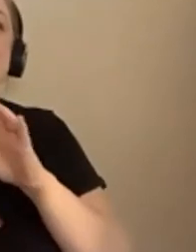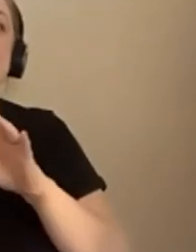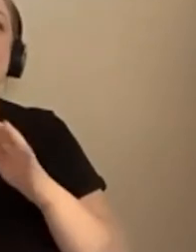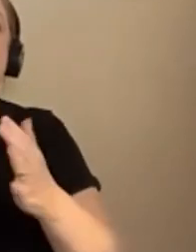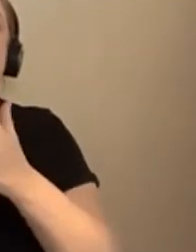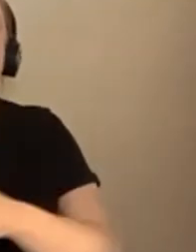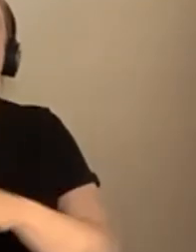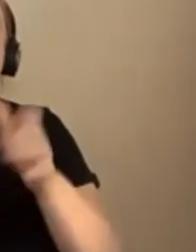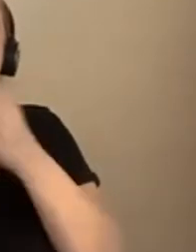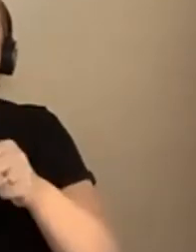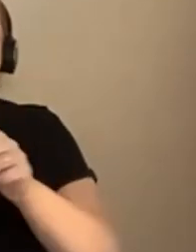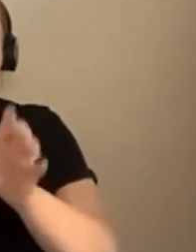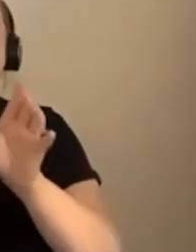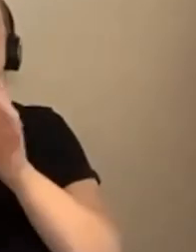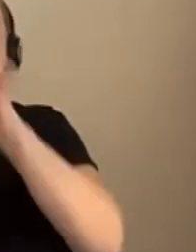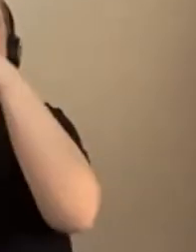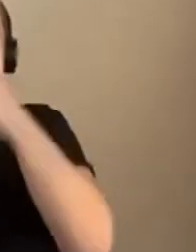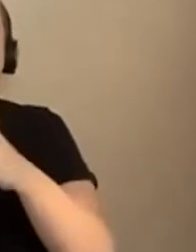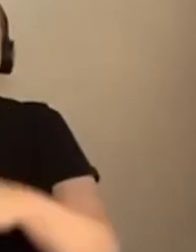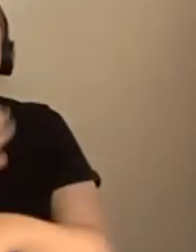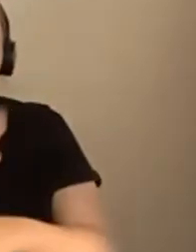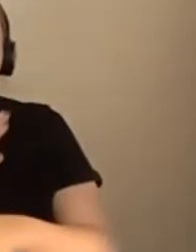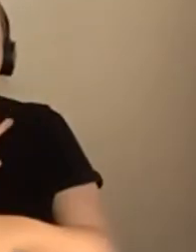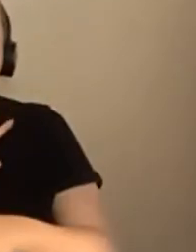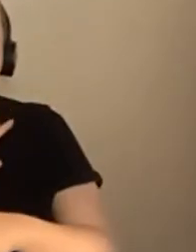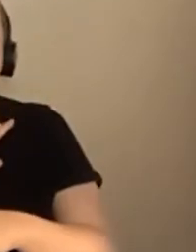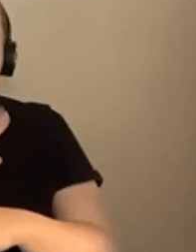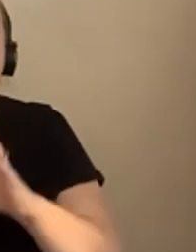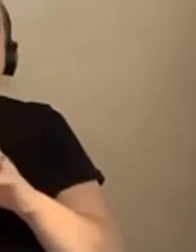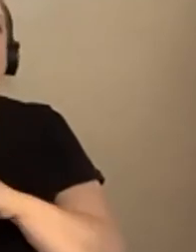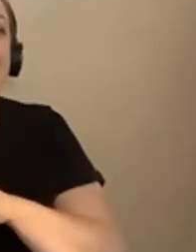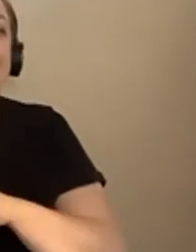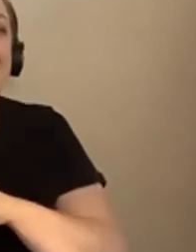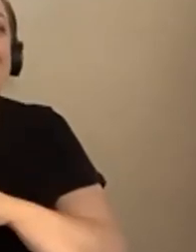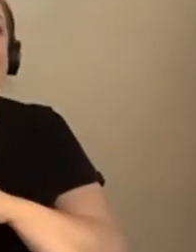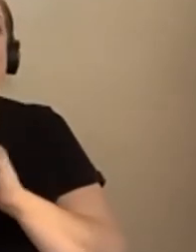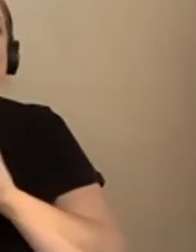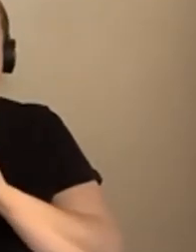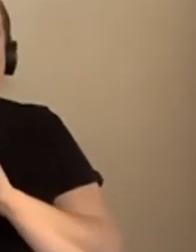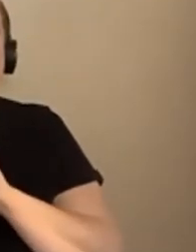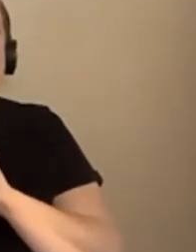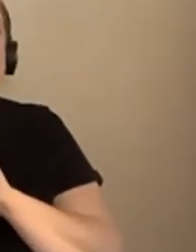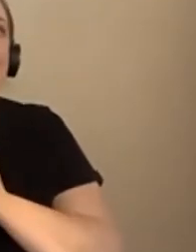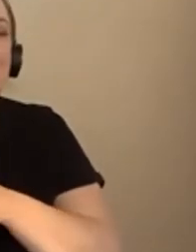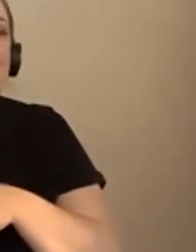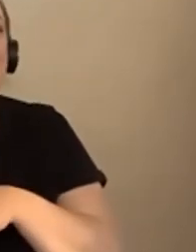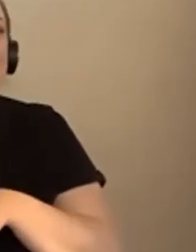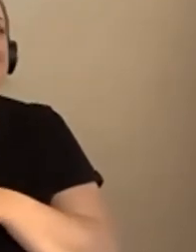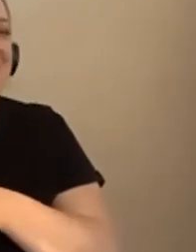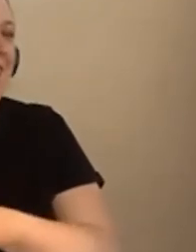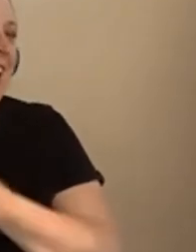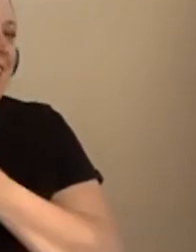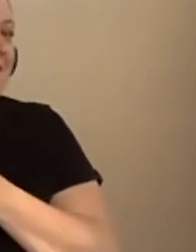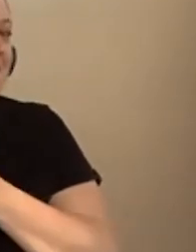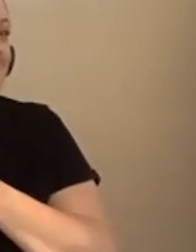of August at Yorkshire Sculpture Park. I think hopefully you're going to be around for quite a lot of the time, Akeelah. I know you're, as you said, capturing people's responses to the work.